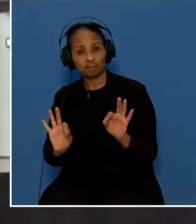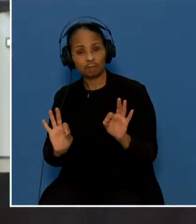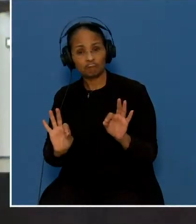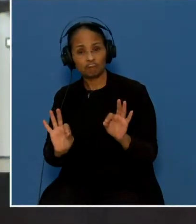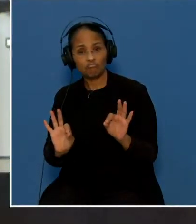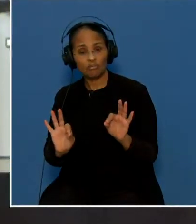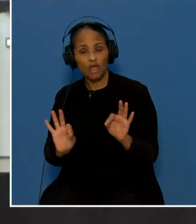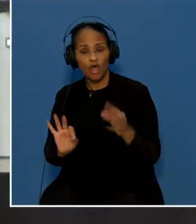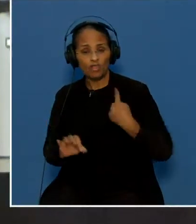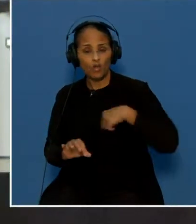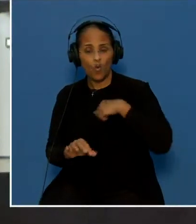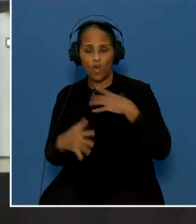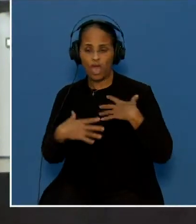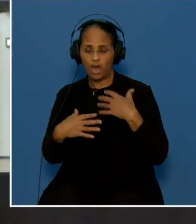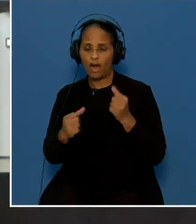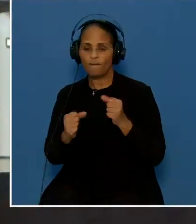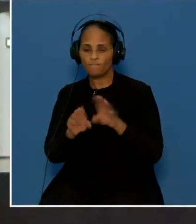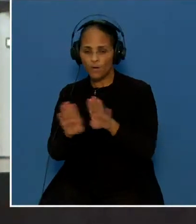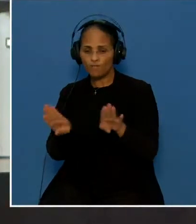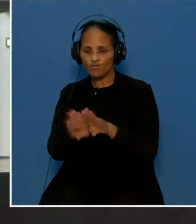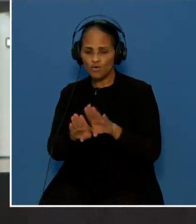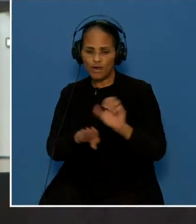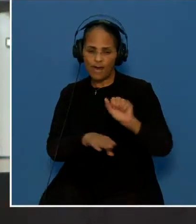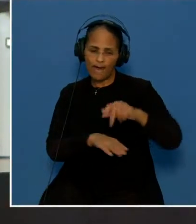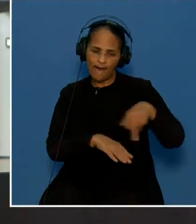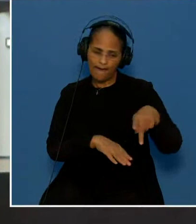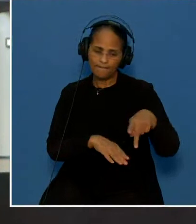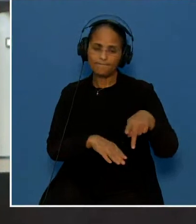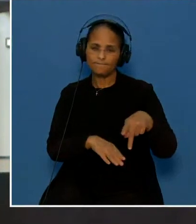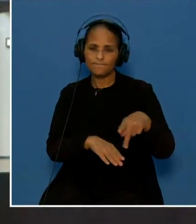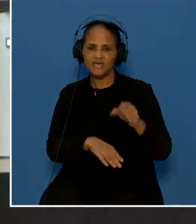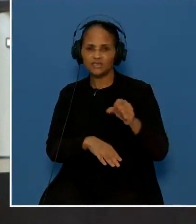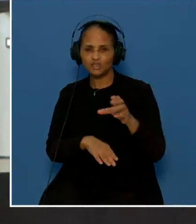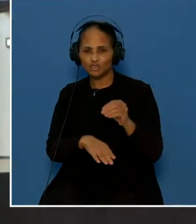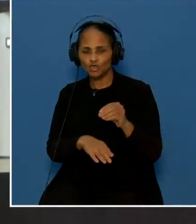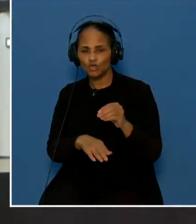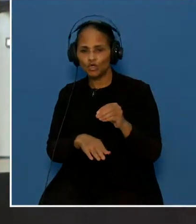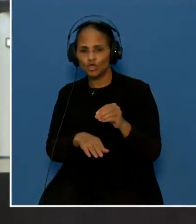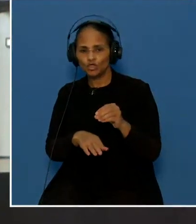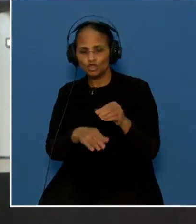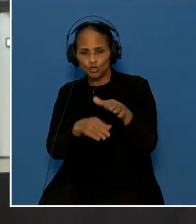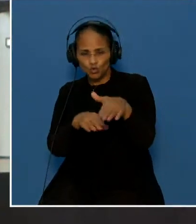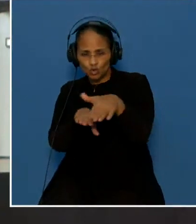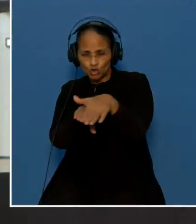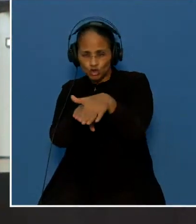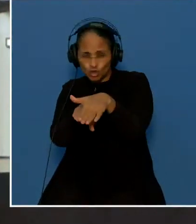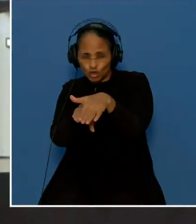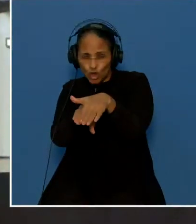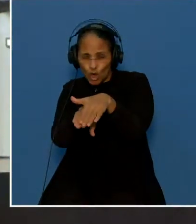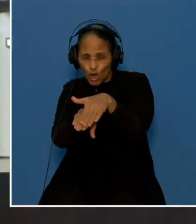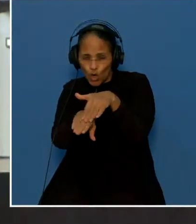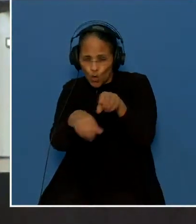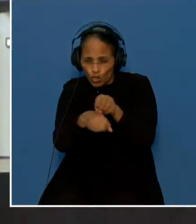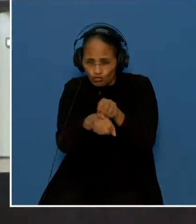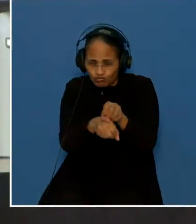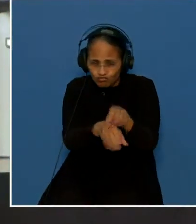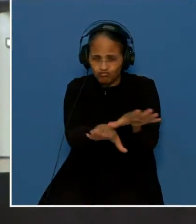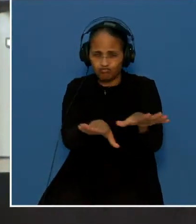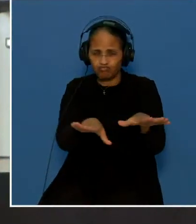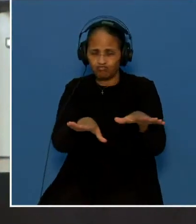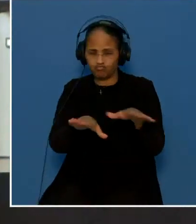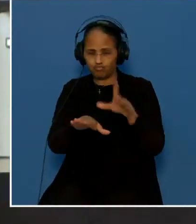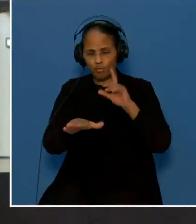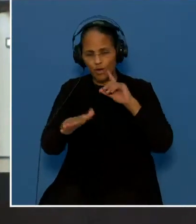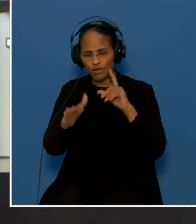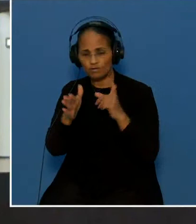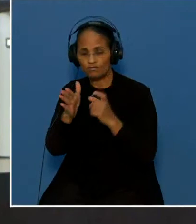The WeHealth Bermuda app is designed to help slow the spread of the virus by notifying